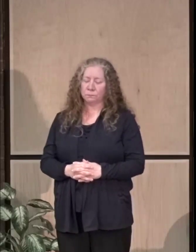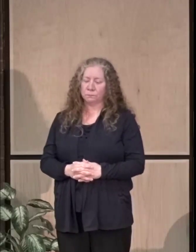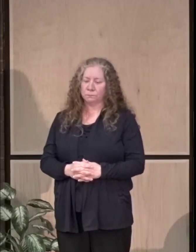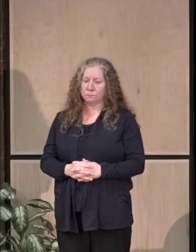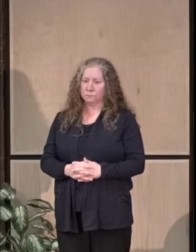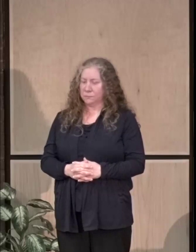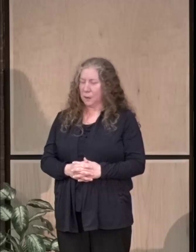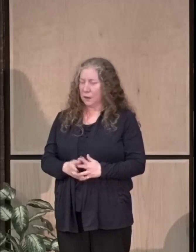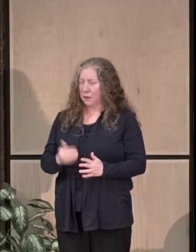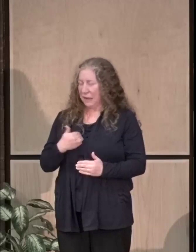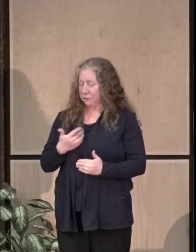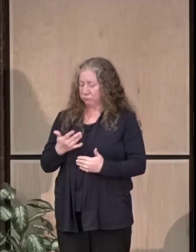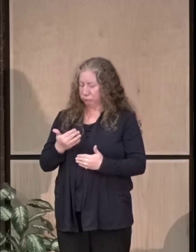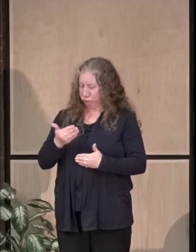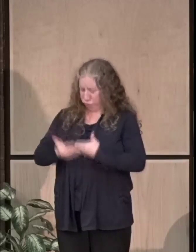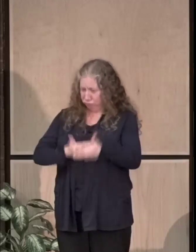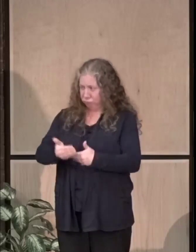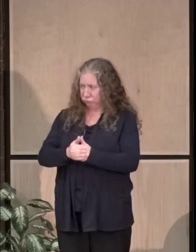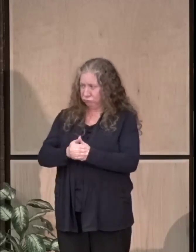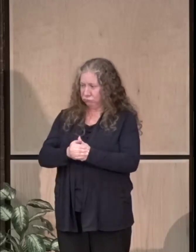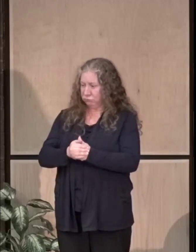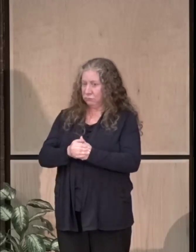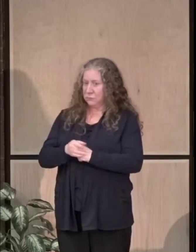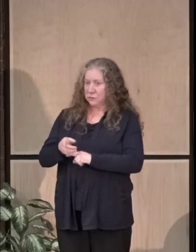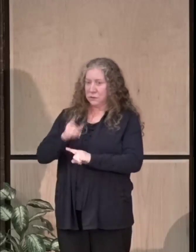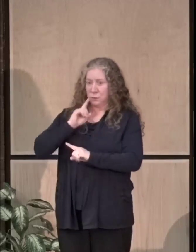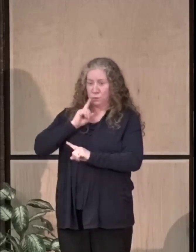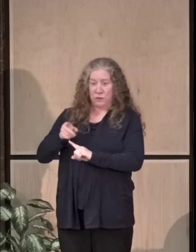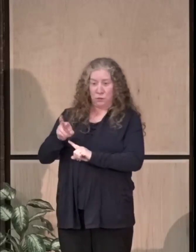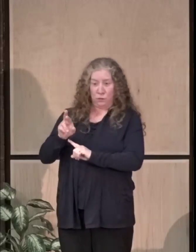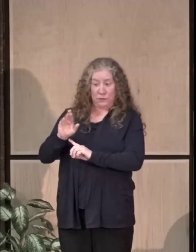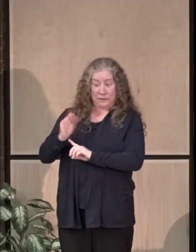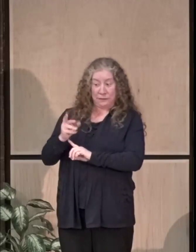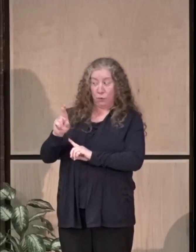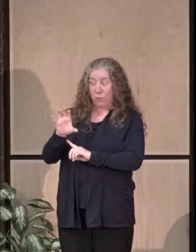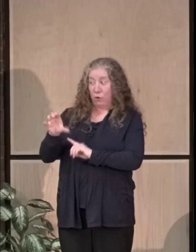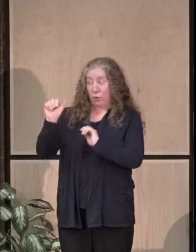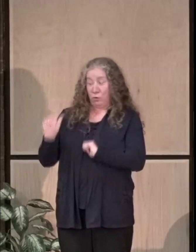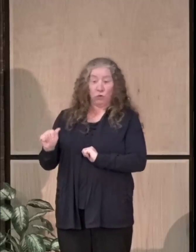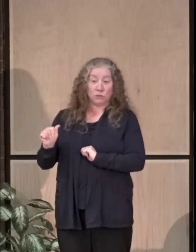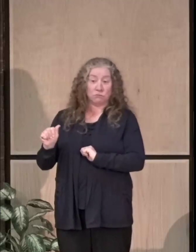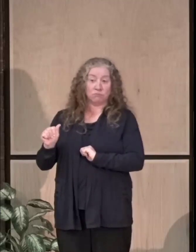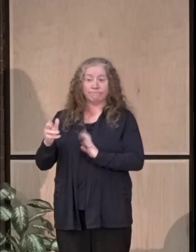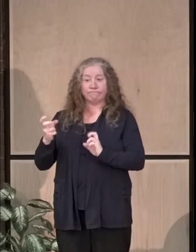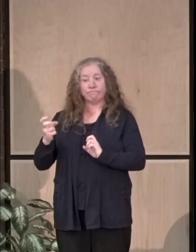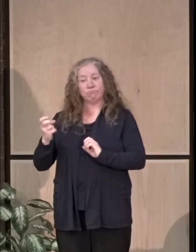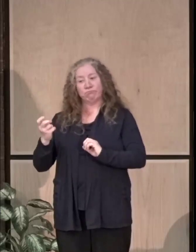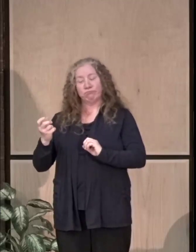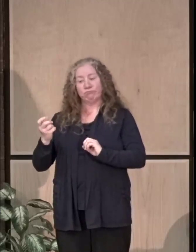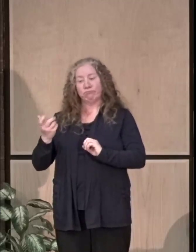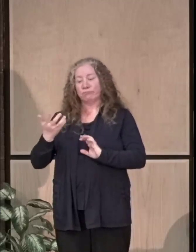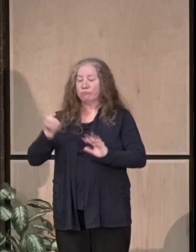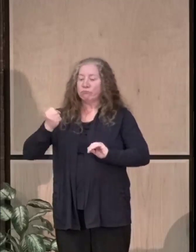under this procedure, Card could revoke his authorization at any point, right?